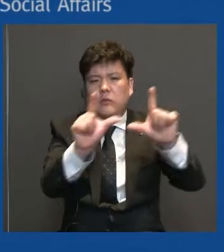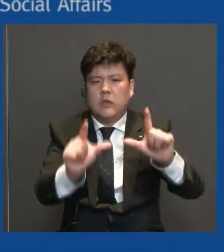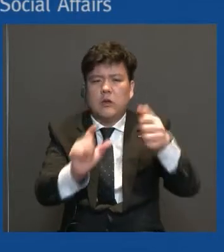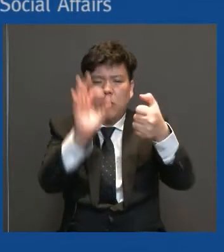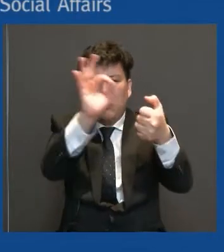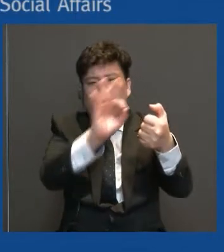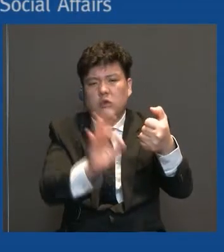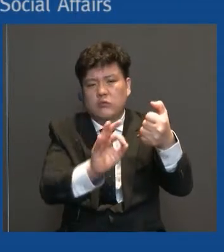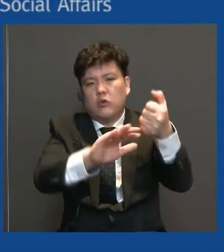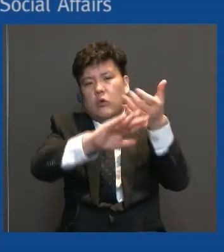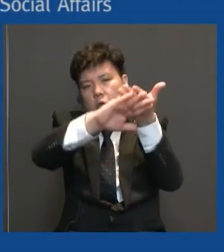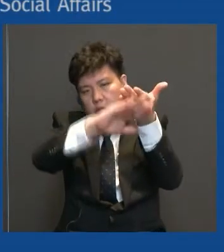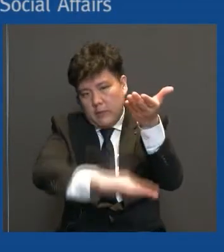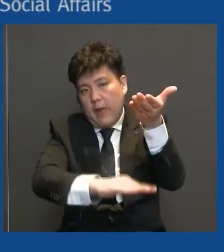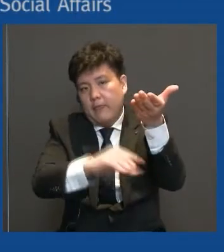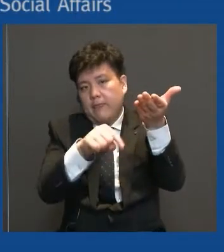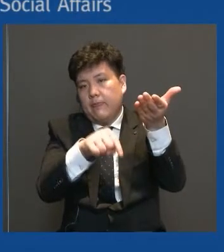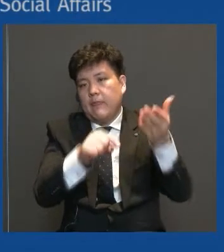example.